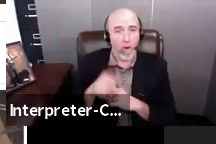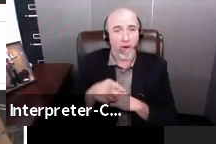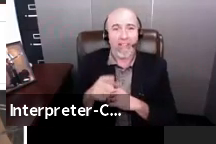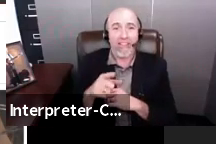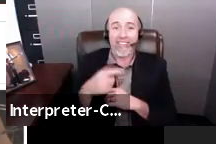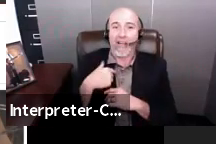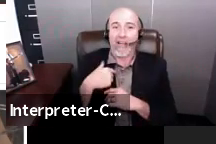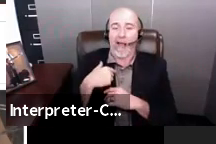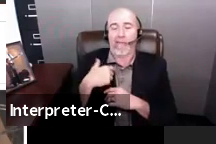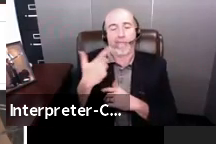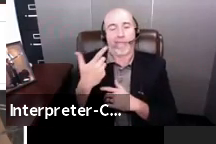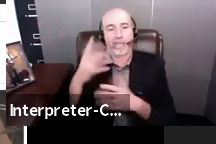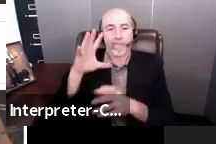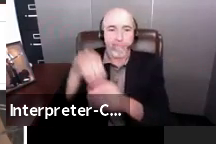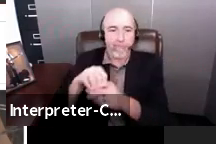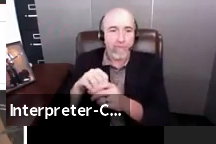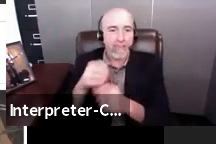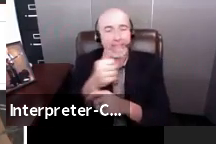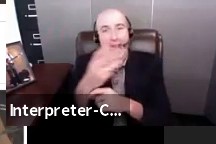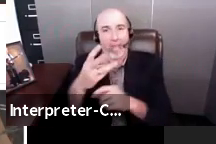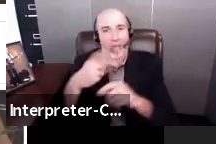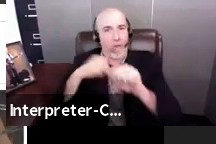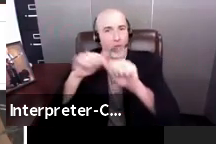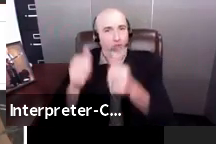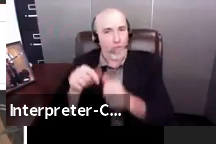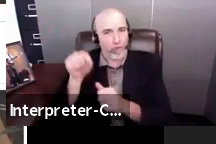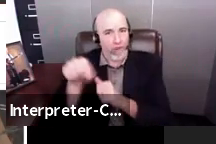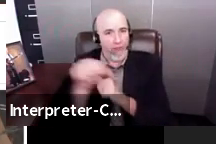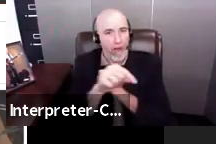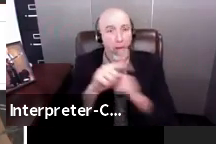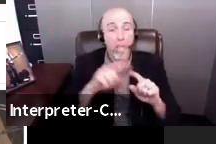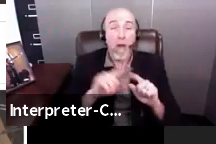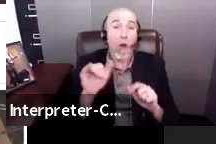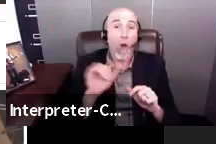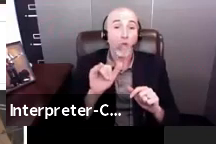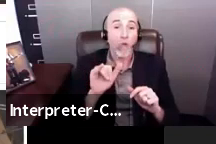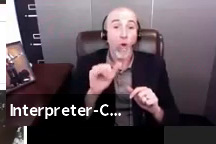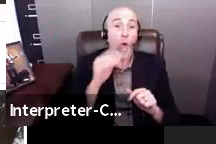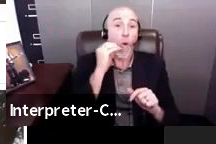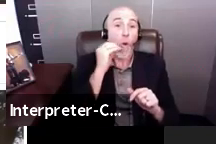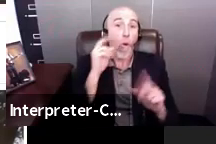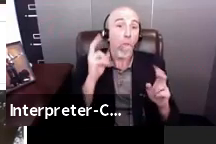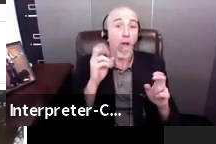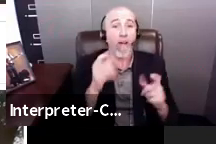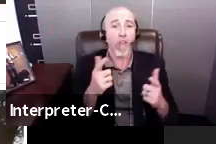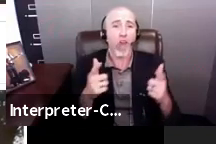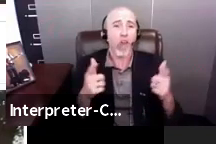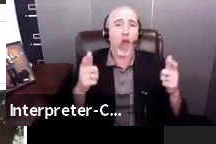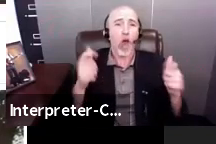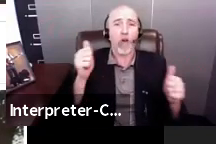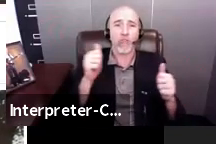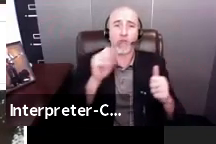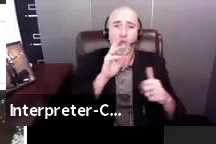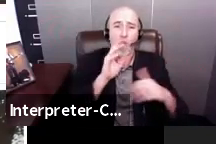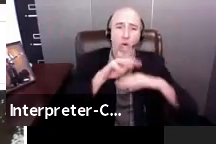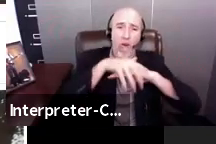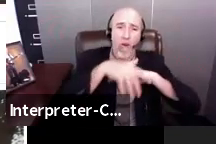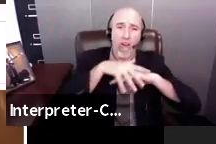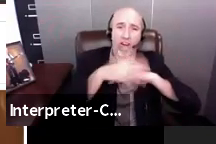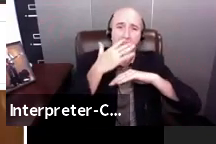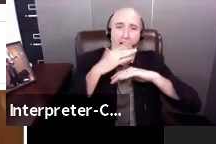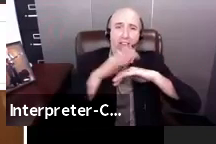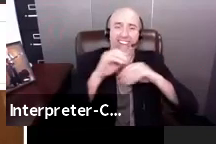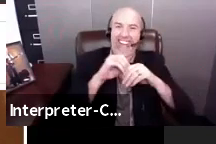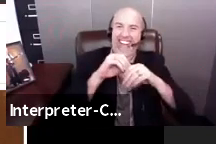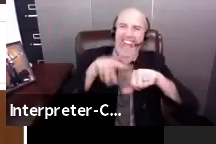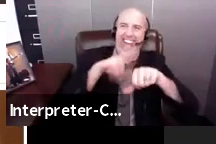number of our storybook sculptures and also home of the largest outdoor water curtain in the nation. But